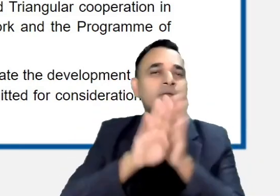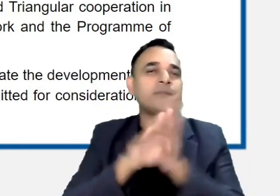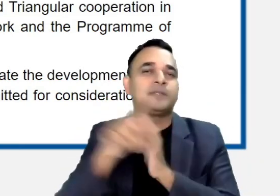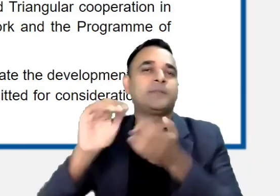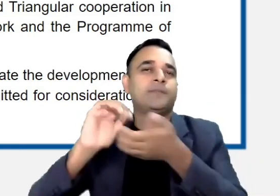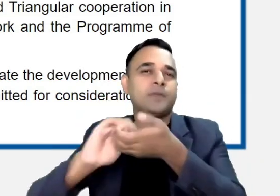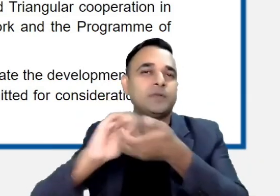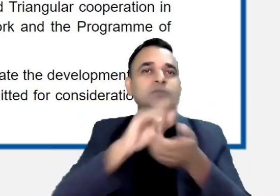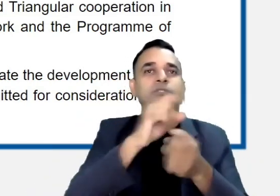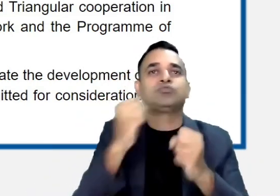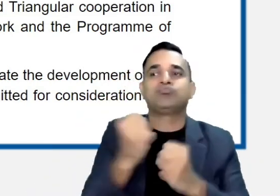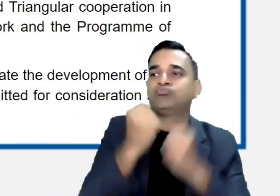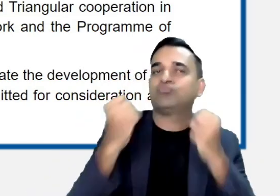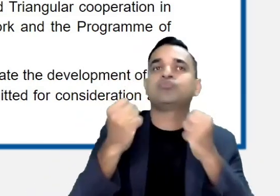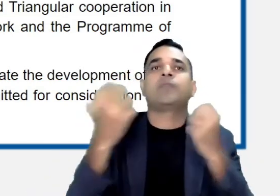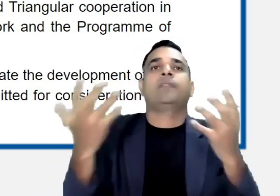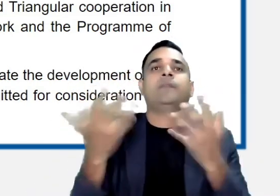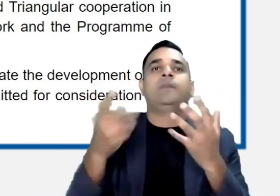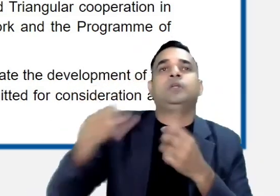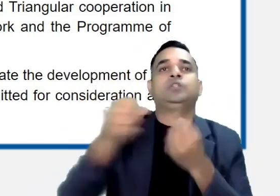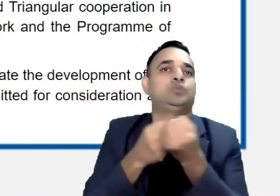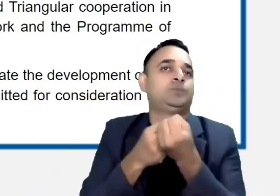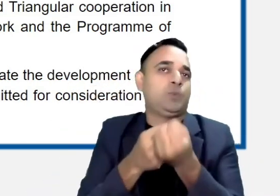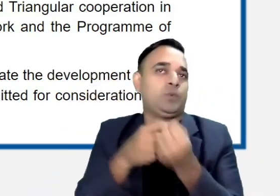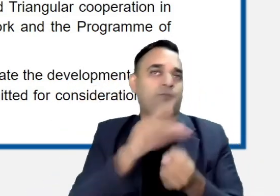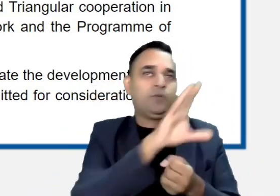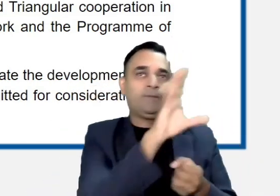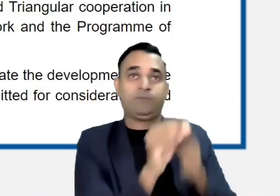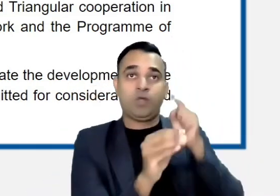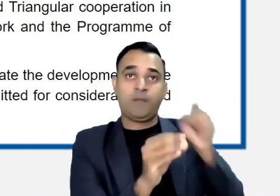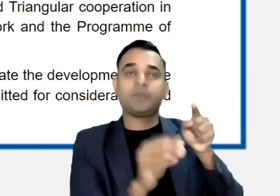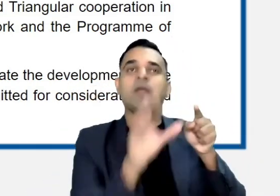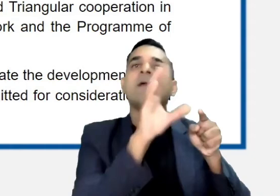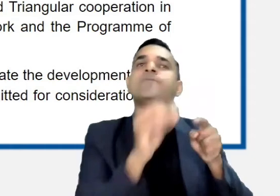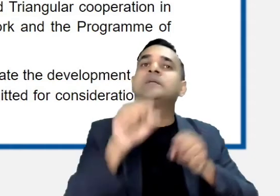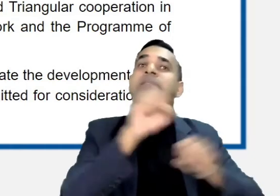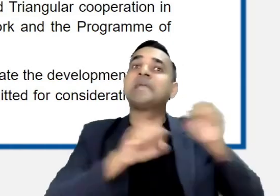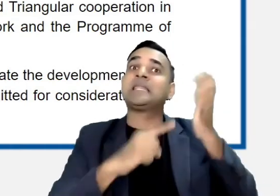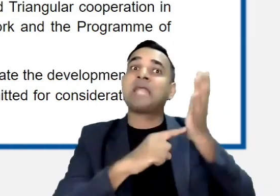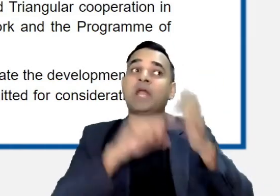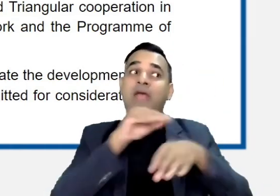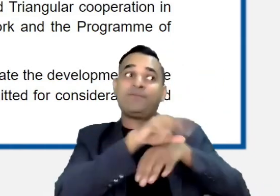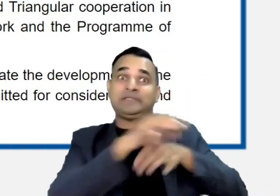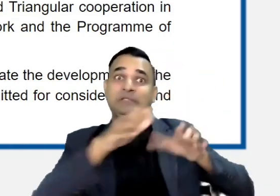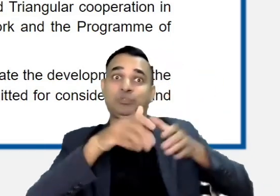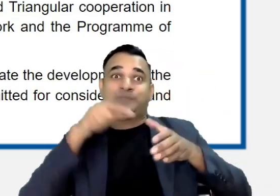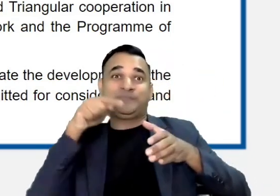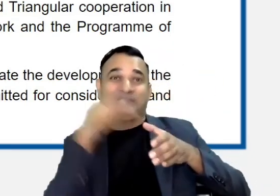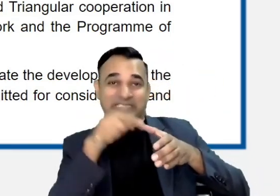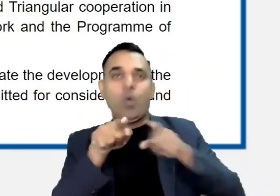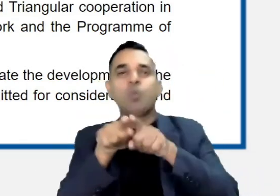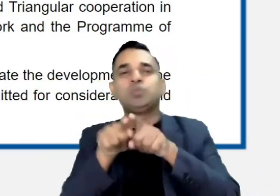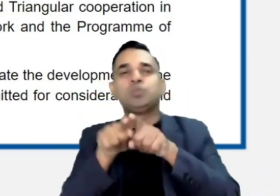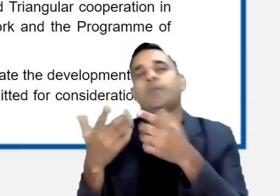Action. 30. Encourage member states to actively support and participate in the African Risk Capacity's